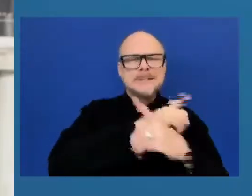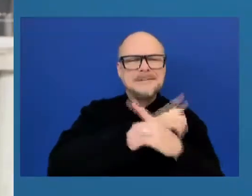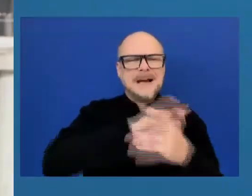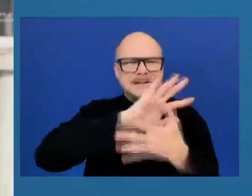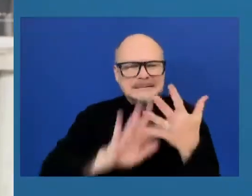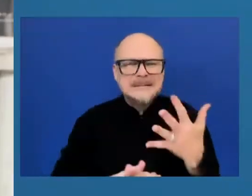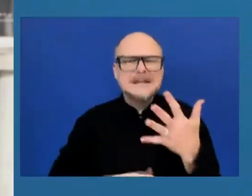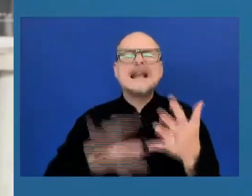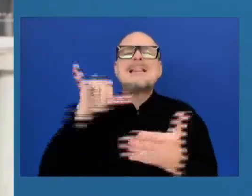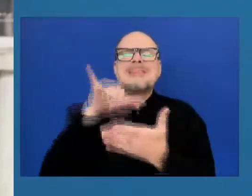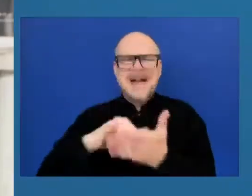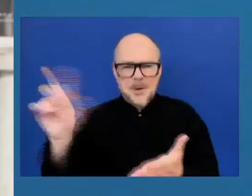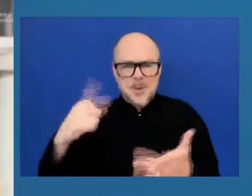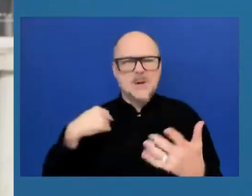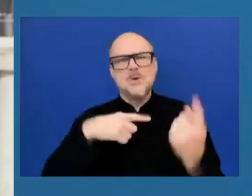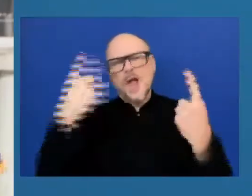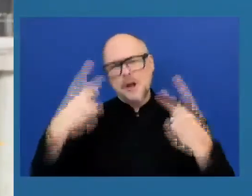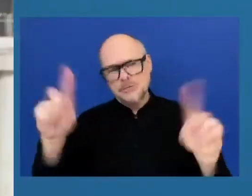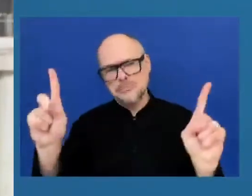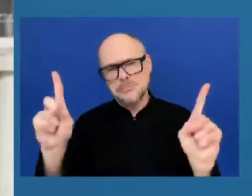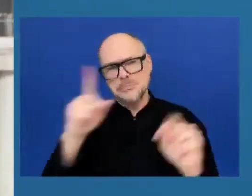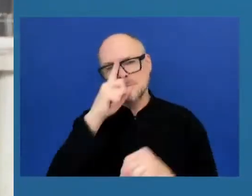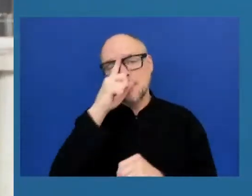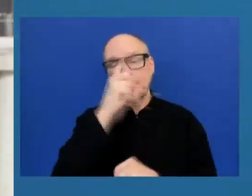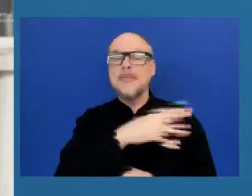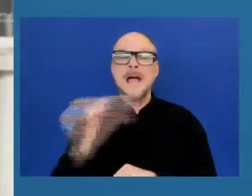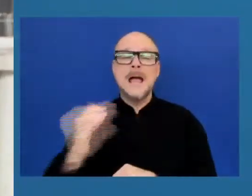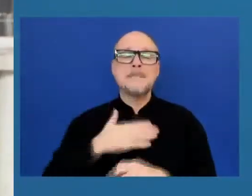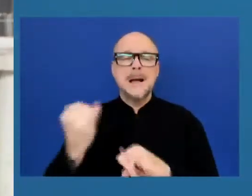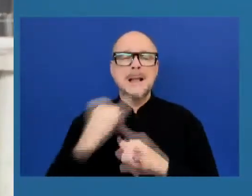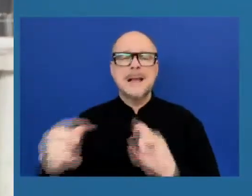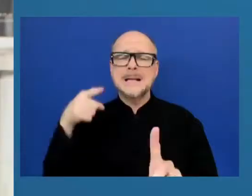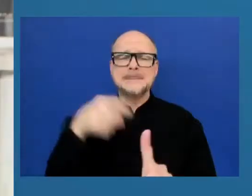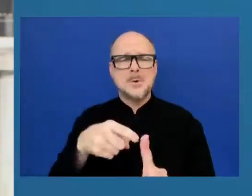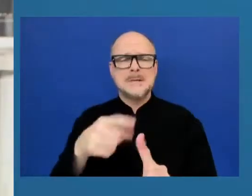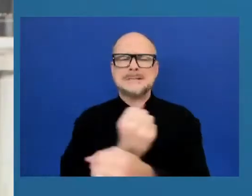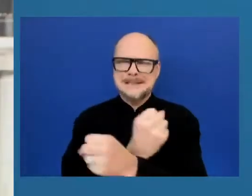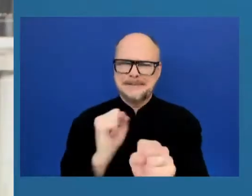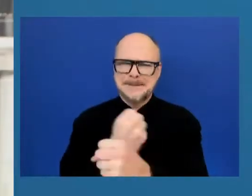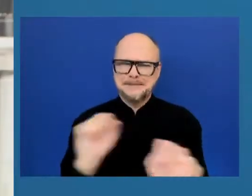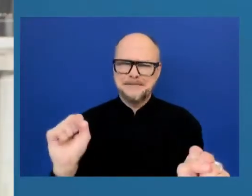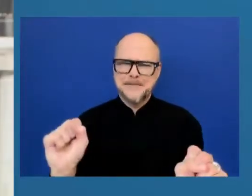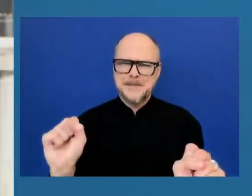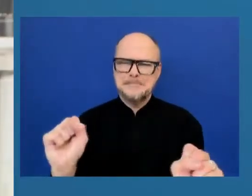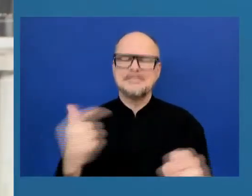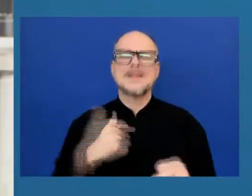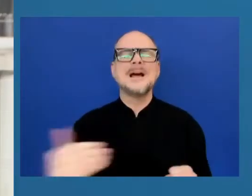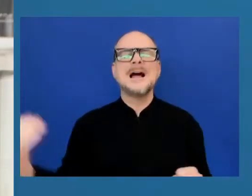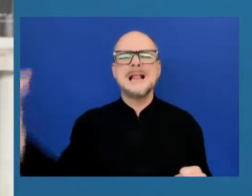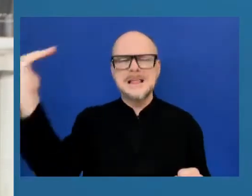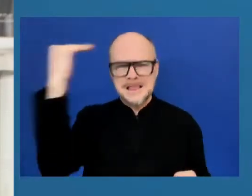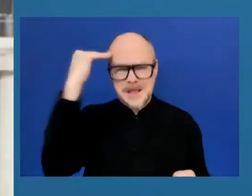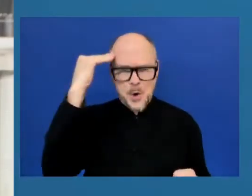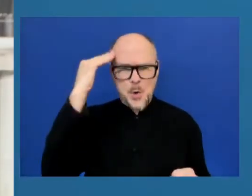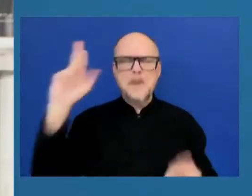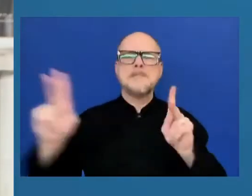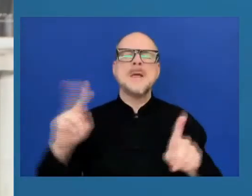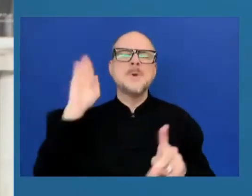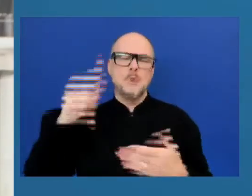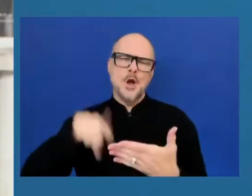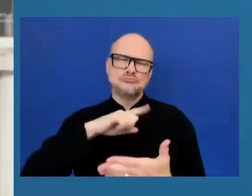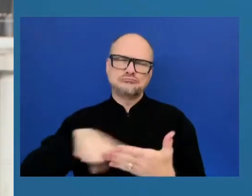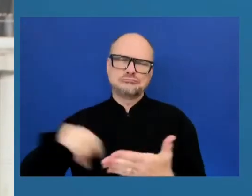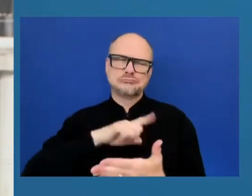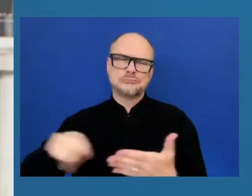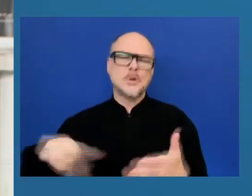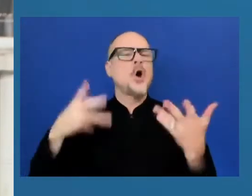how we'll get something done. And my last point is safety. I know there's going to be critics. There already are critics of